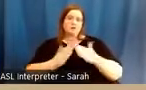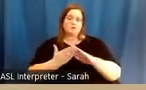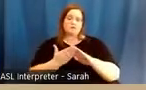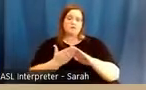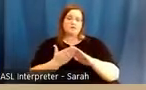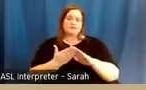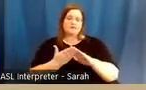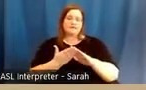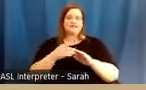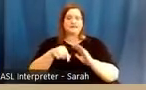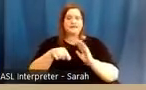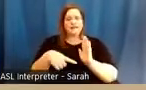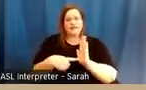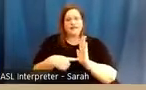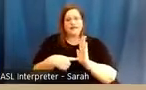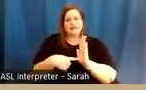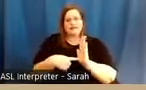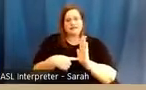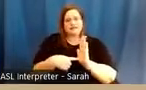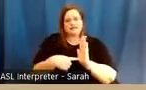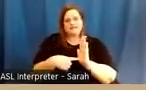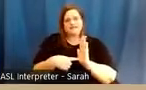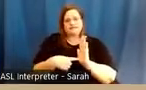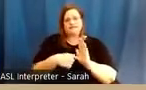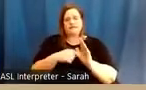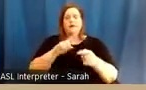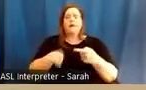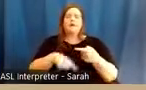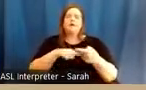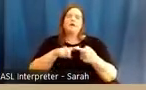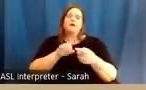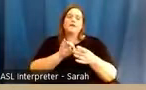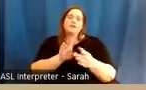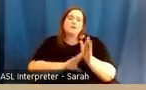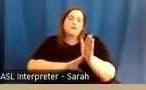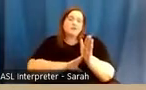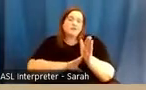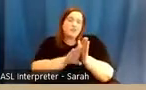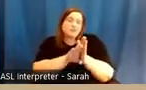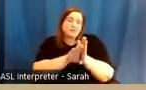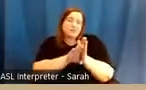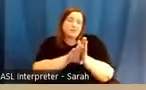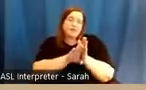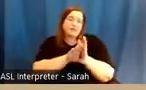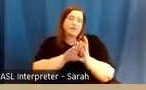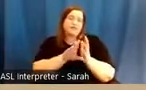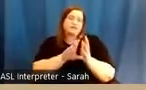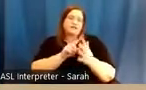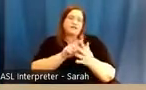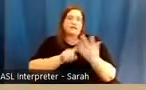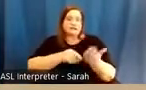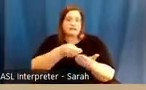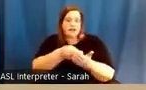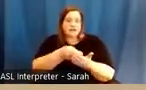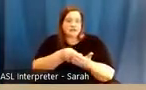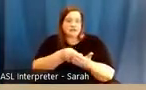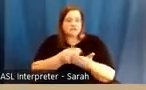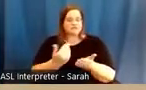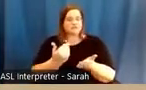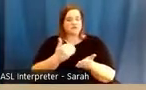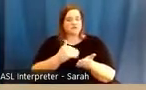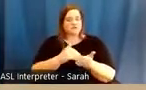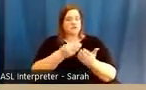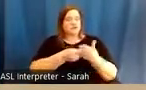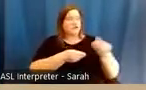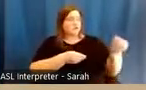this. When it comes to the development of these funds, again, we've assigned